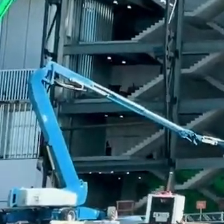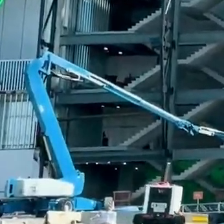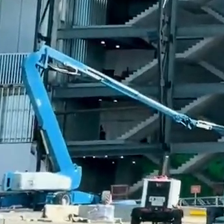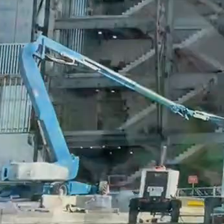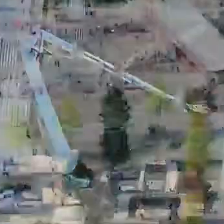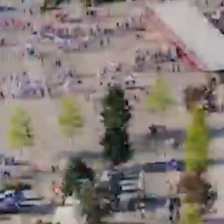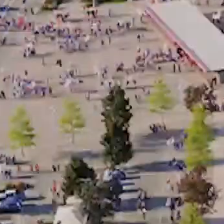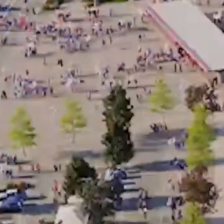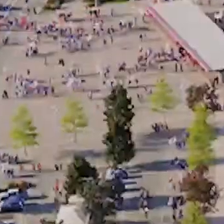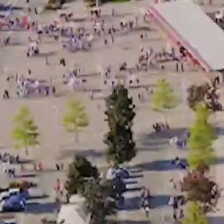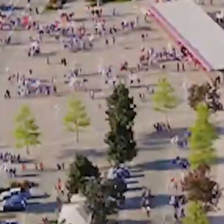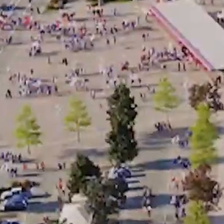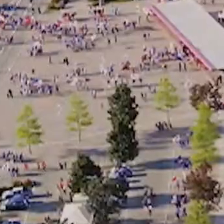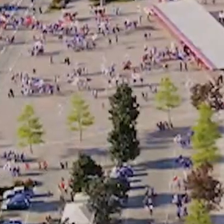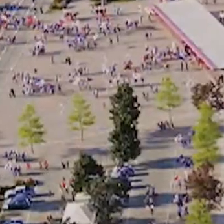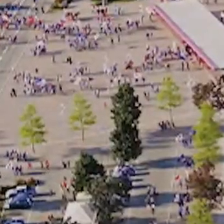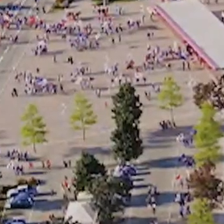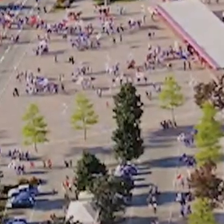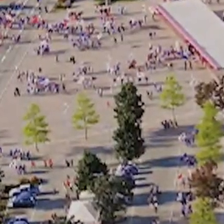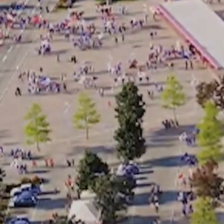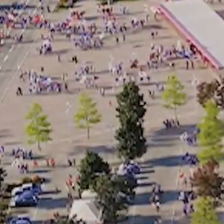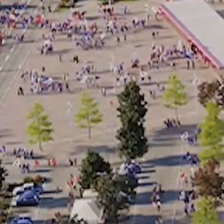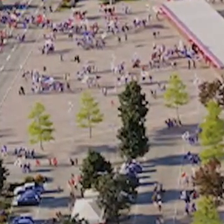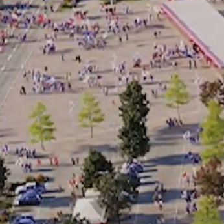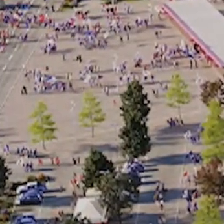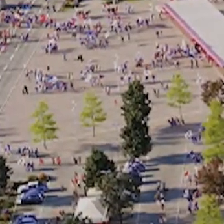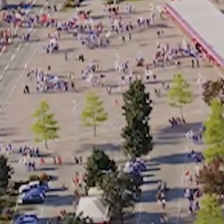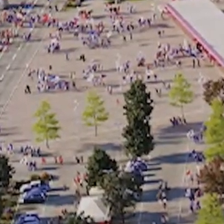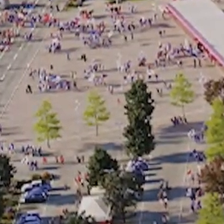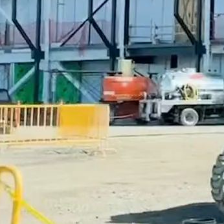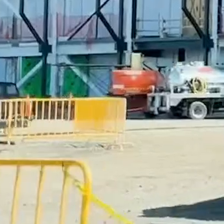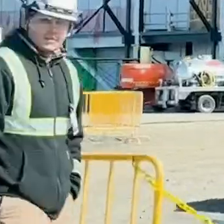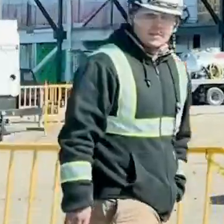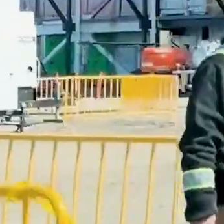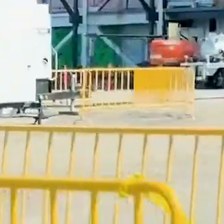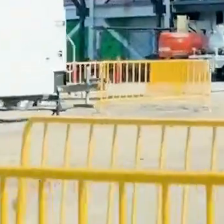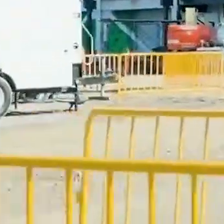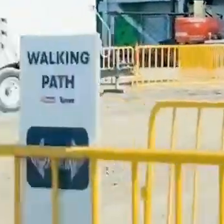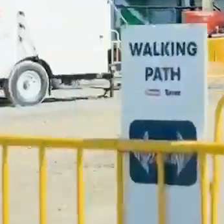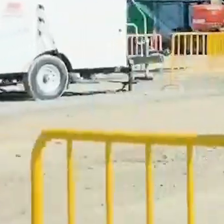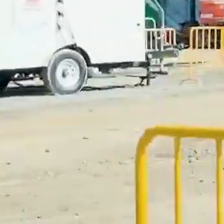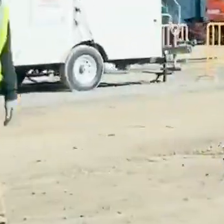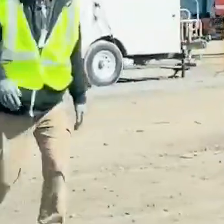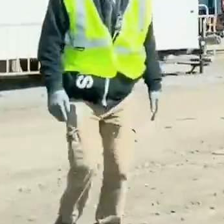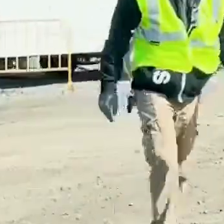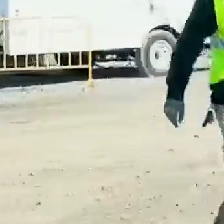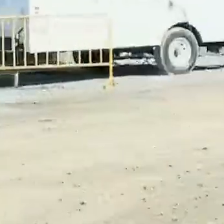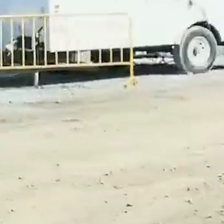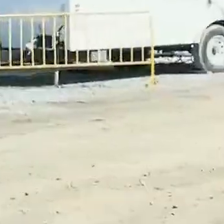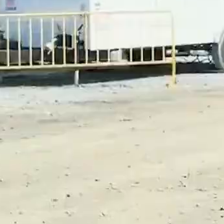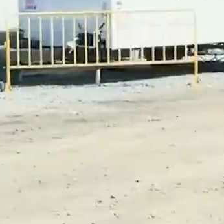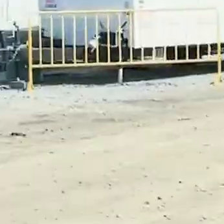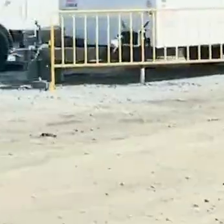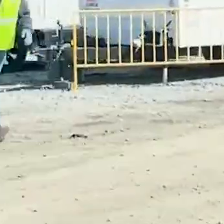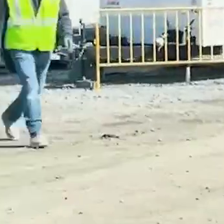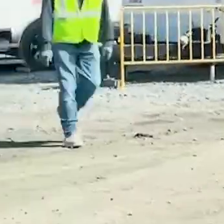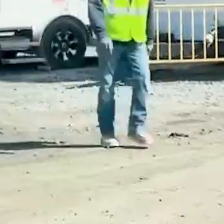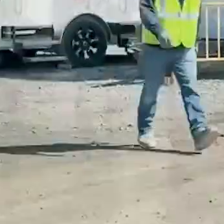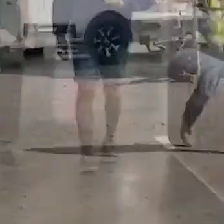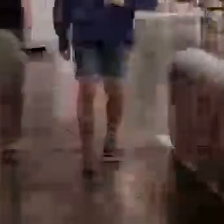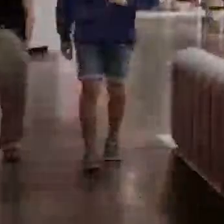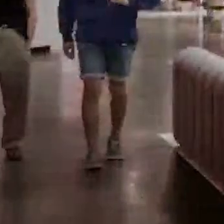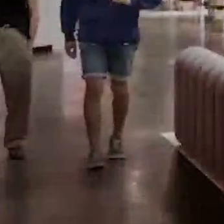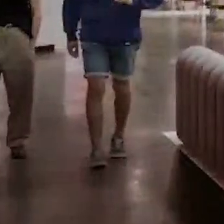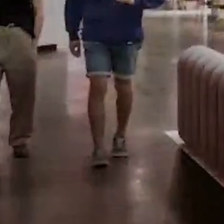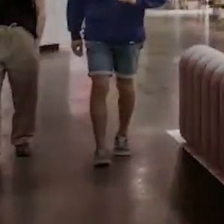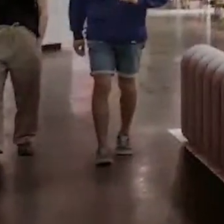buses, the team buses will come in, the referees, everybody will come into the stadium. And then this side here, this will be a big glass wall. This is the actual suite side